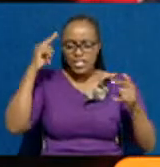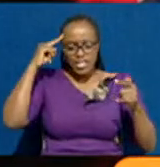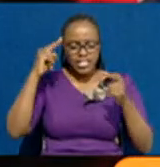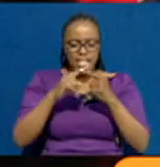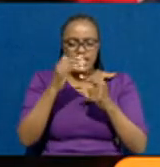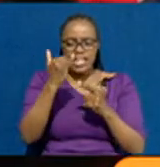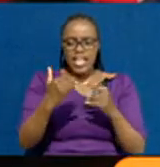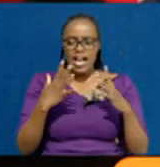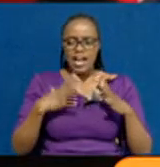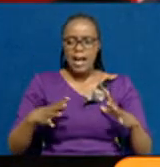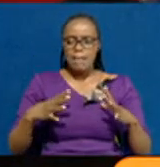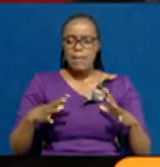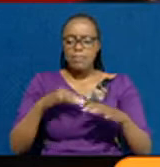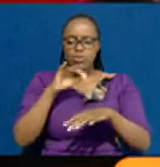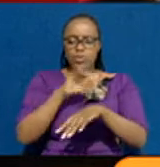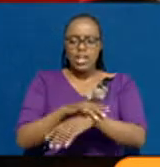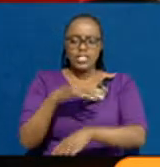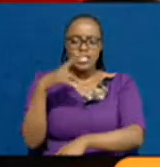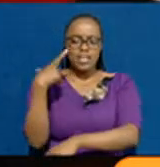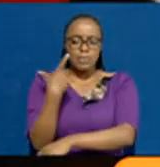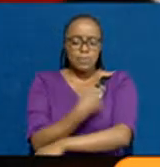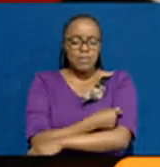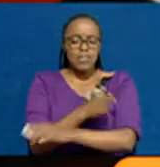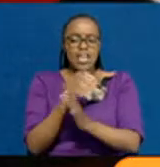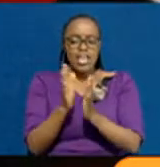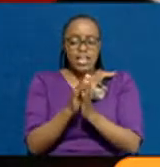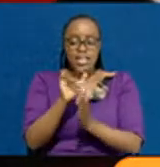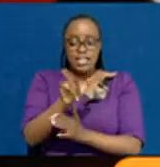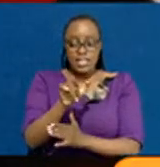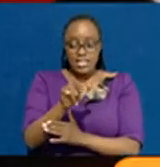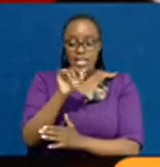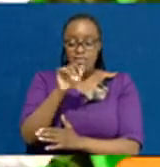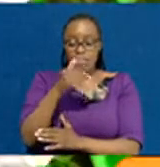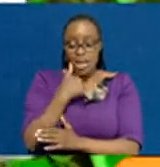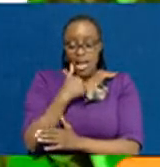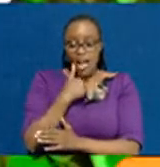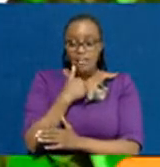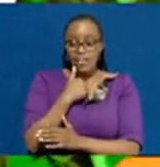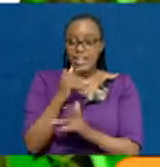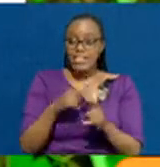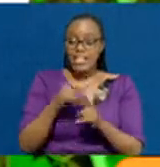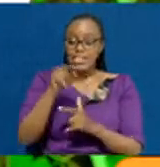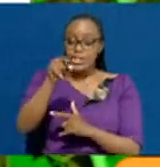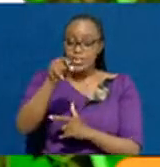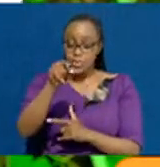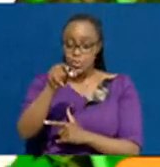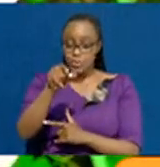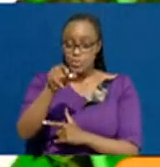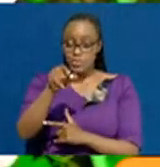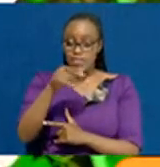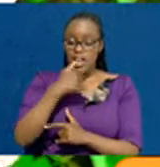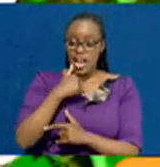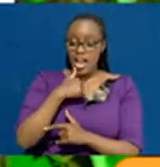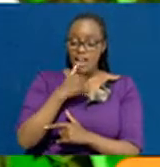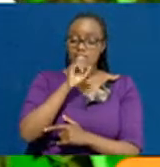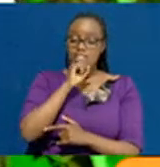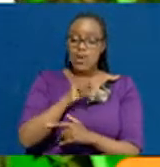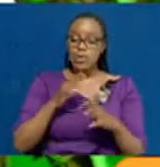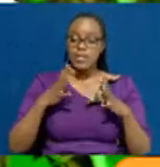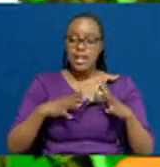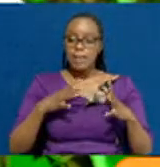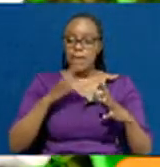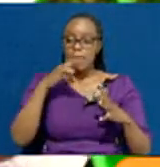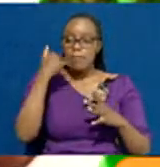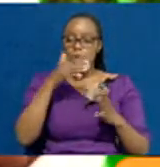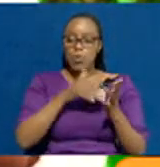younger population to be vaccinated. Earlier on, when this vaccination drive began, you were targeting the older generation who are most